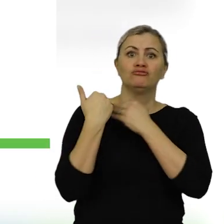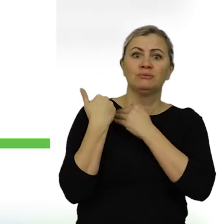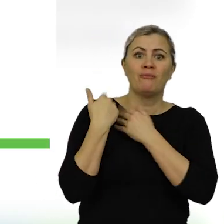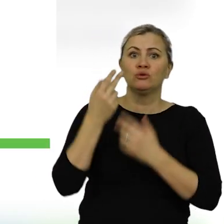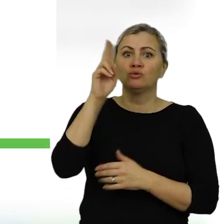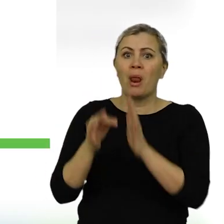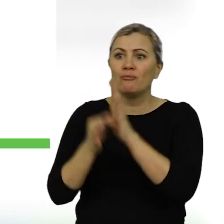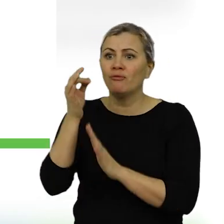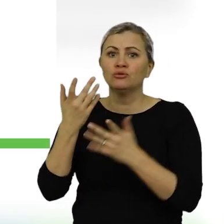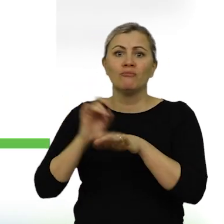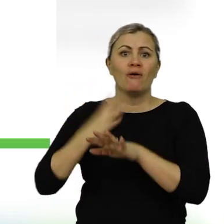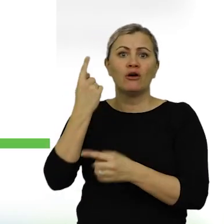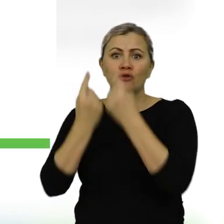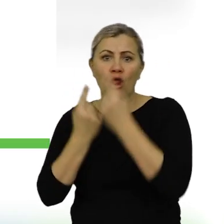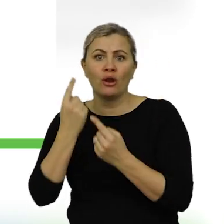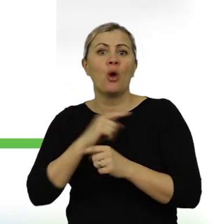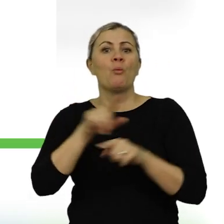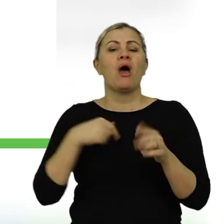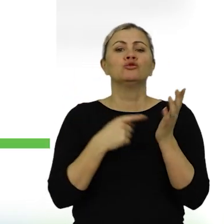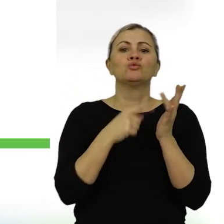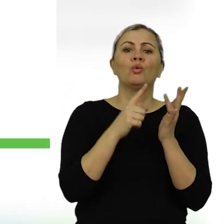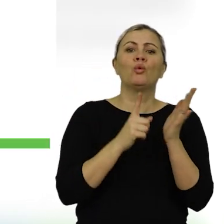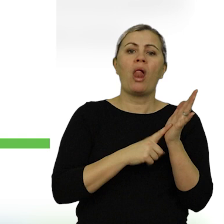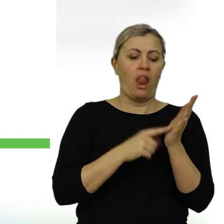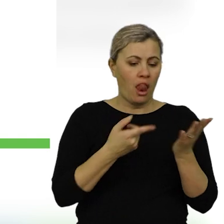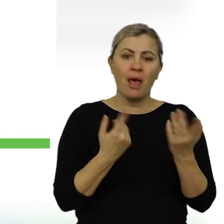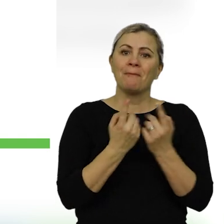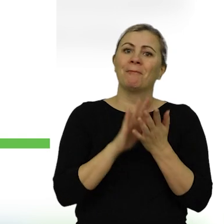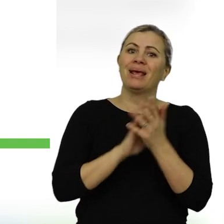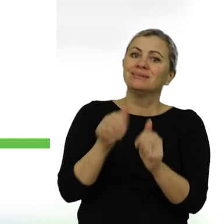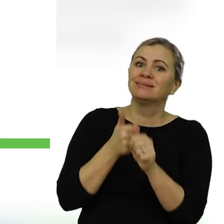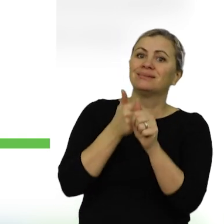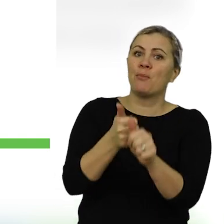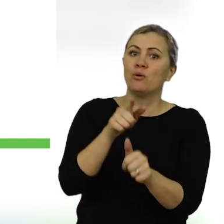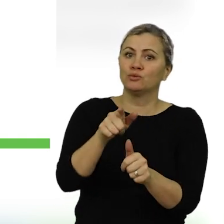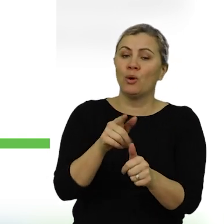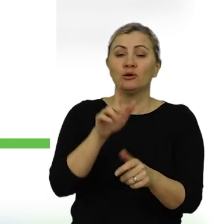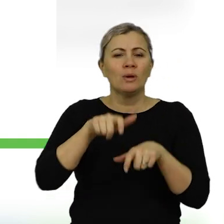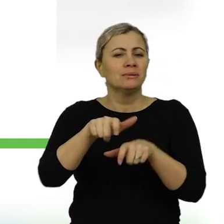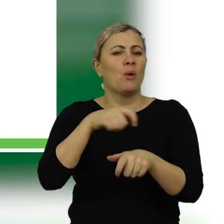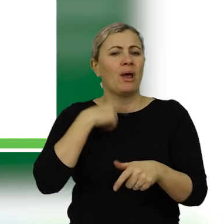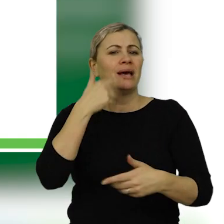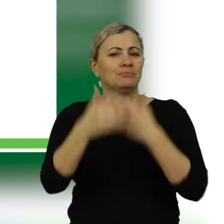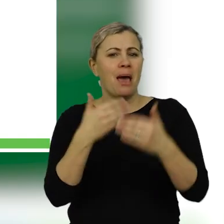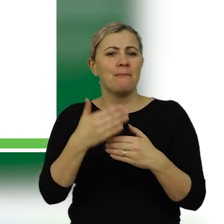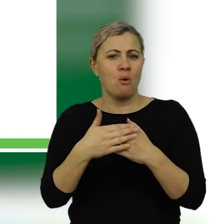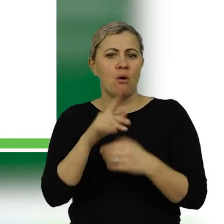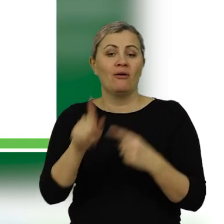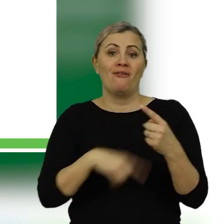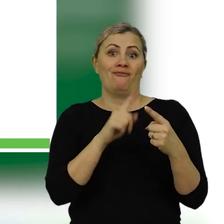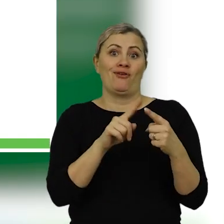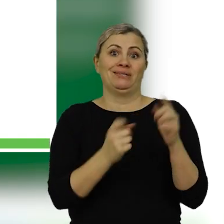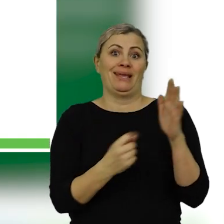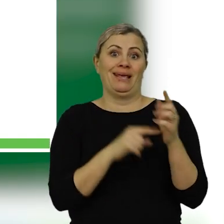or professional learning, although we do have a tool to support you with that, so stay with us to hear more. On to the first of